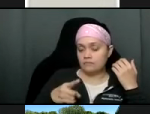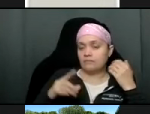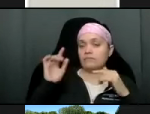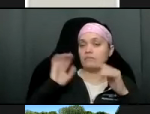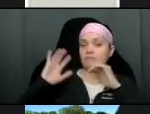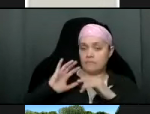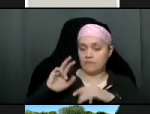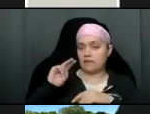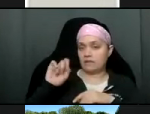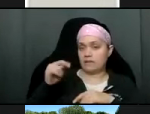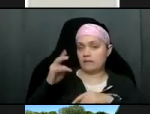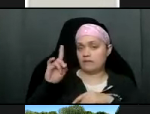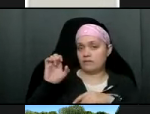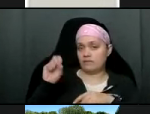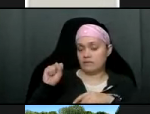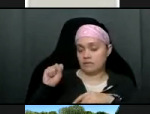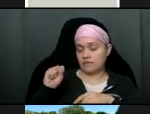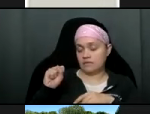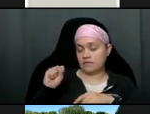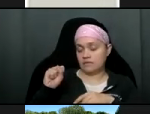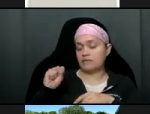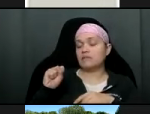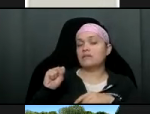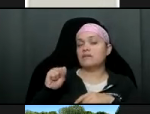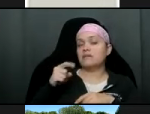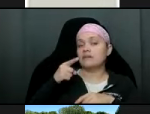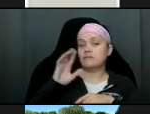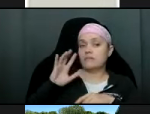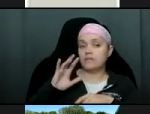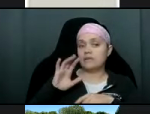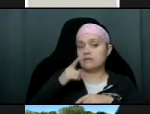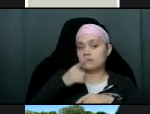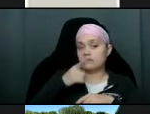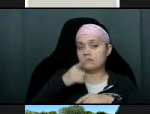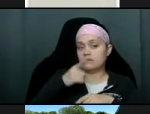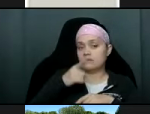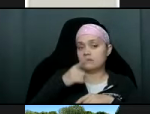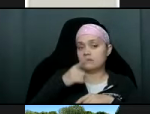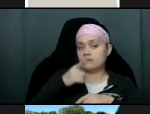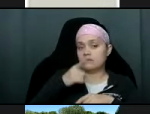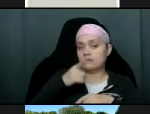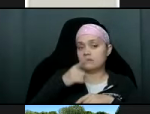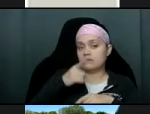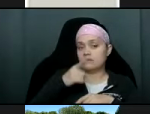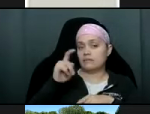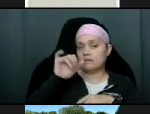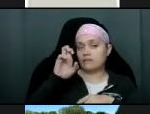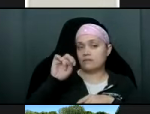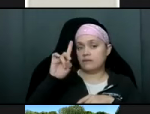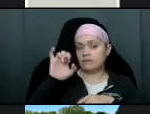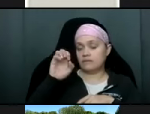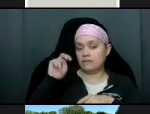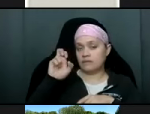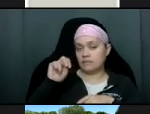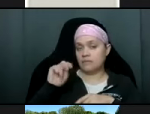the Netherlands, back in the Netherlands, Anthony van Diemen put together a voyage. He organized